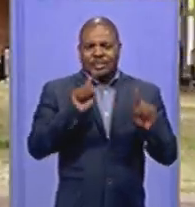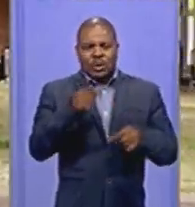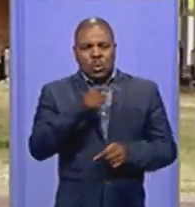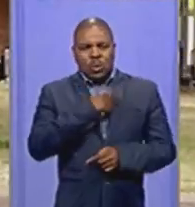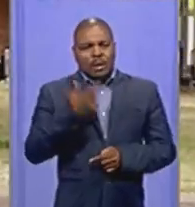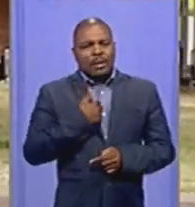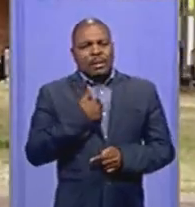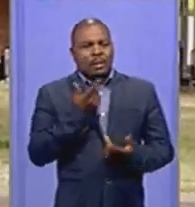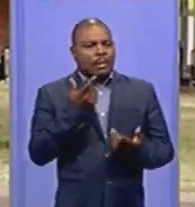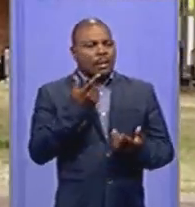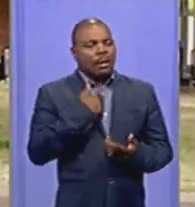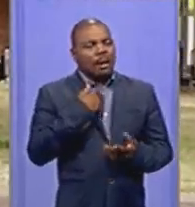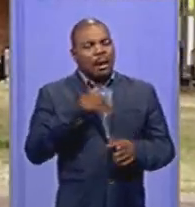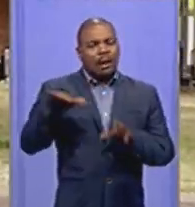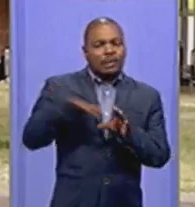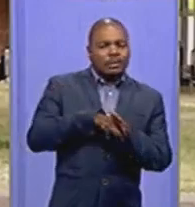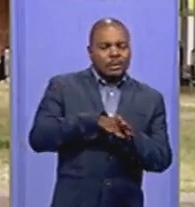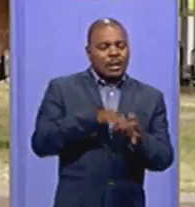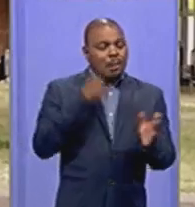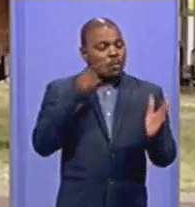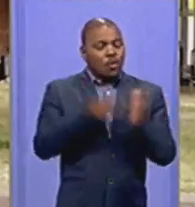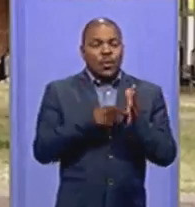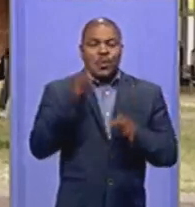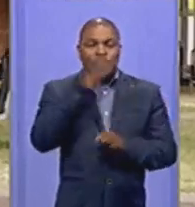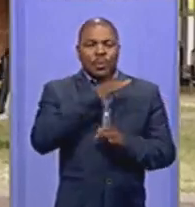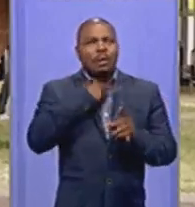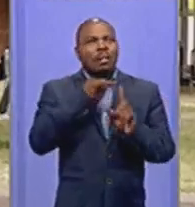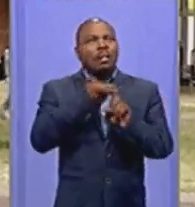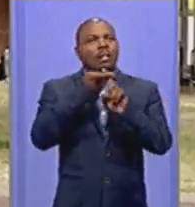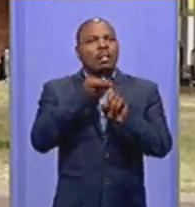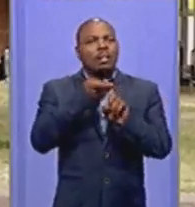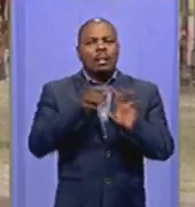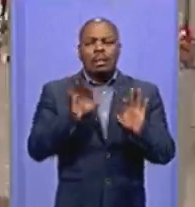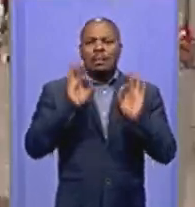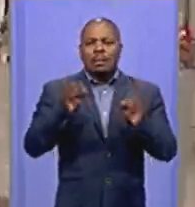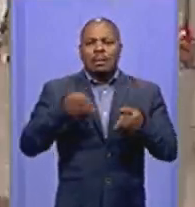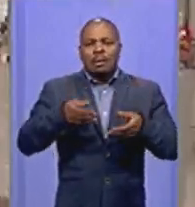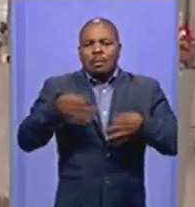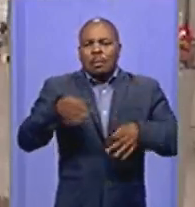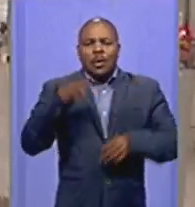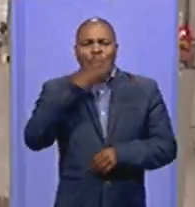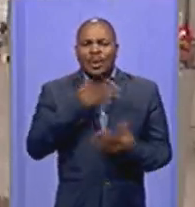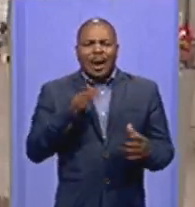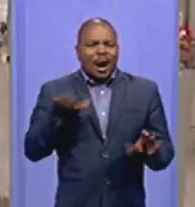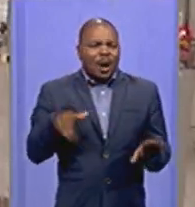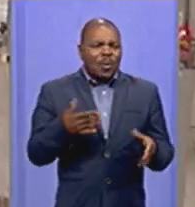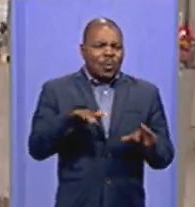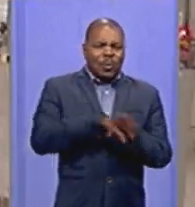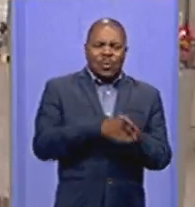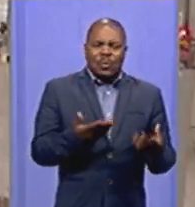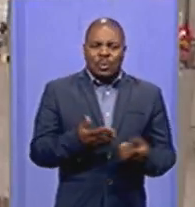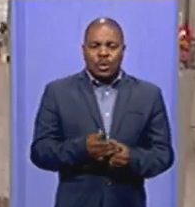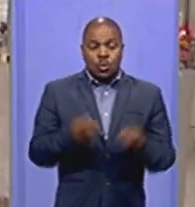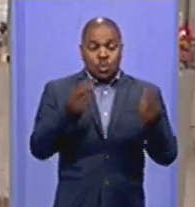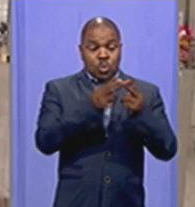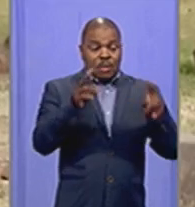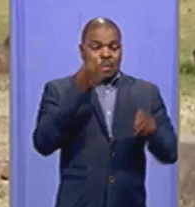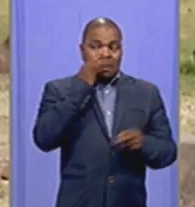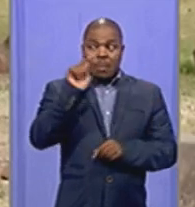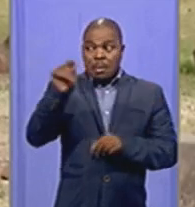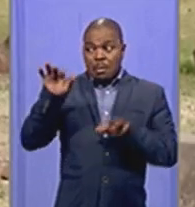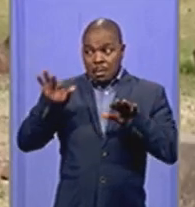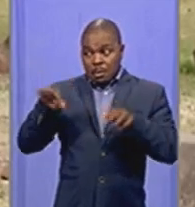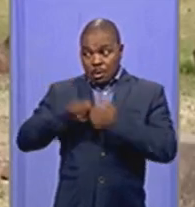admission is pending or something like that. How do you accept someone without proper documentation? Univesithi yare ba ba nang le mathata